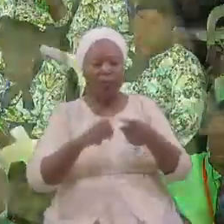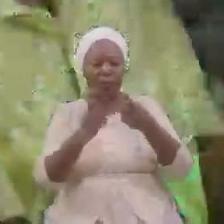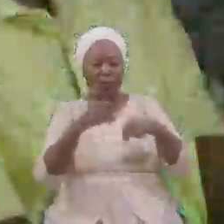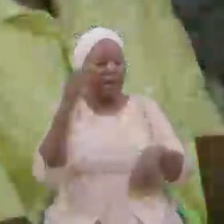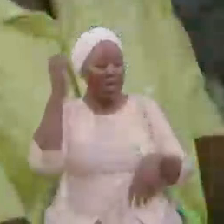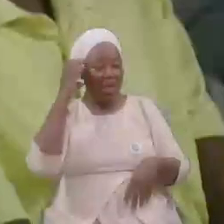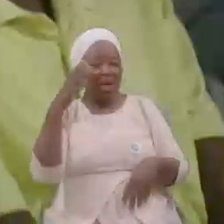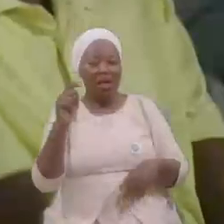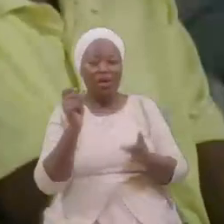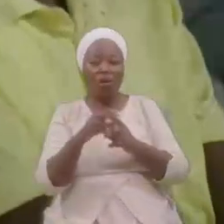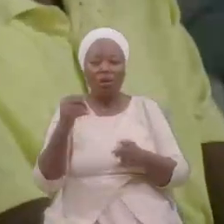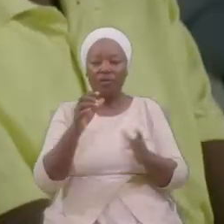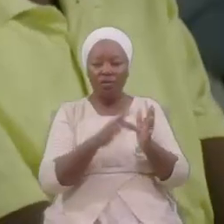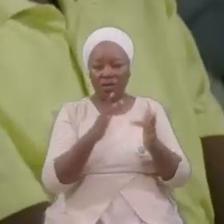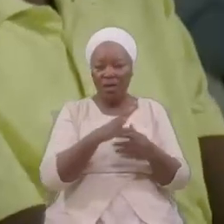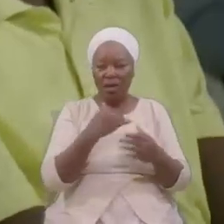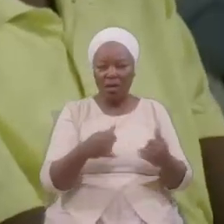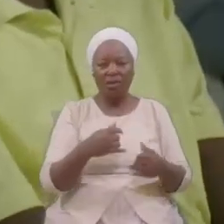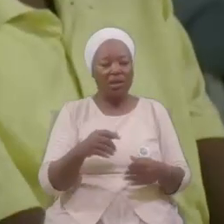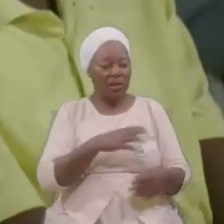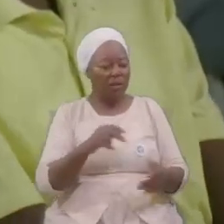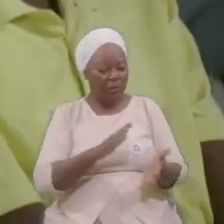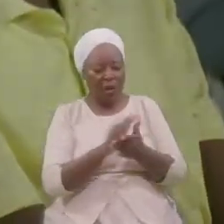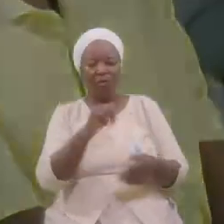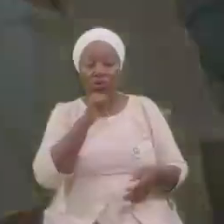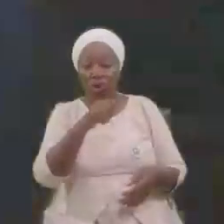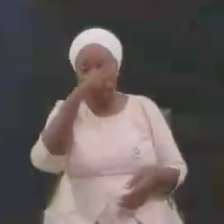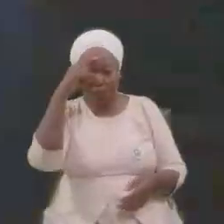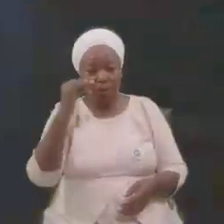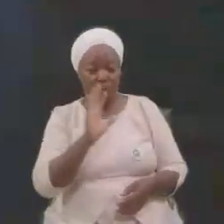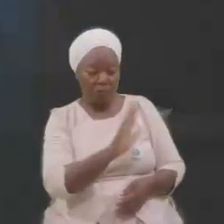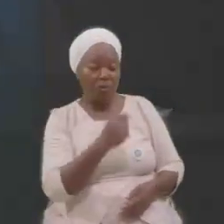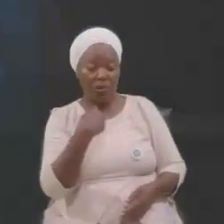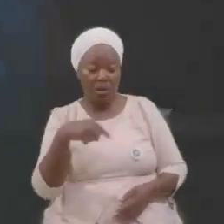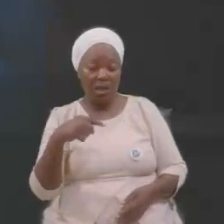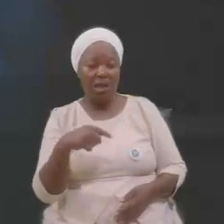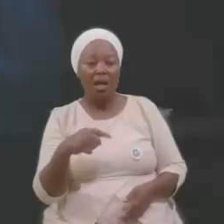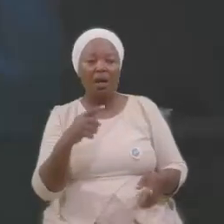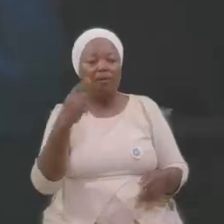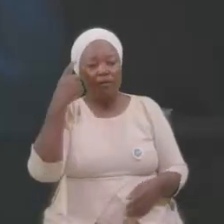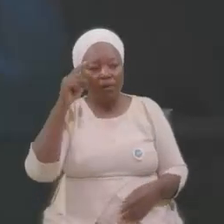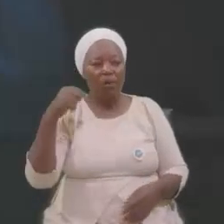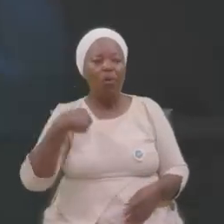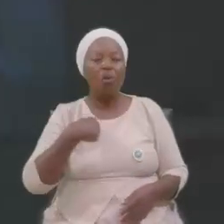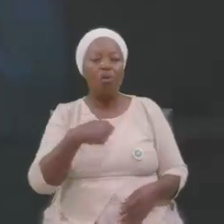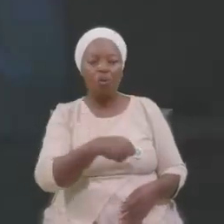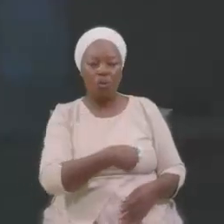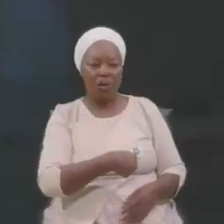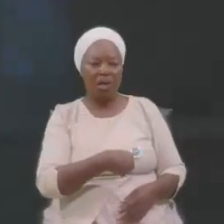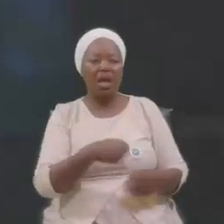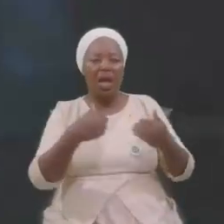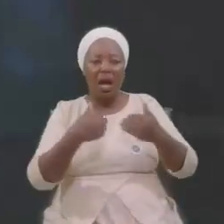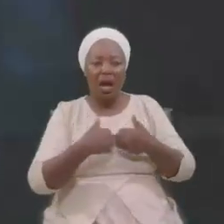And he said, now we believe, not because of thy saying, for we have